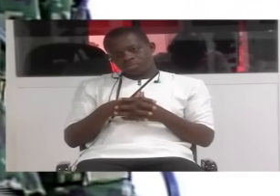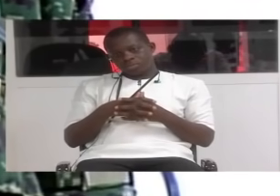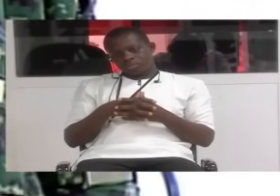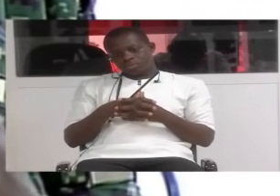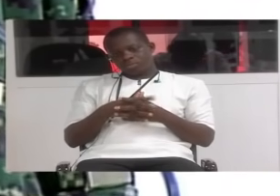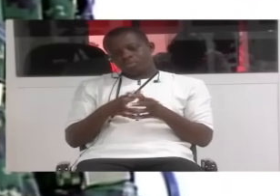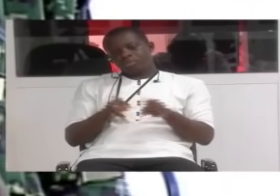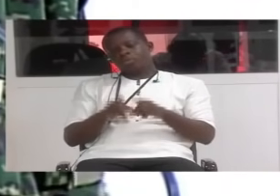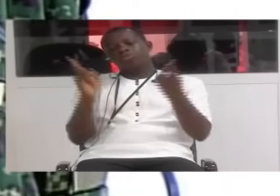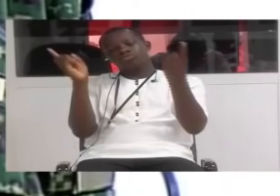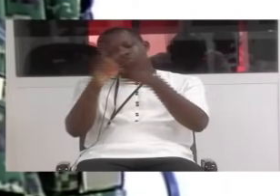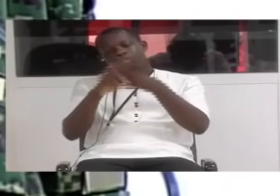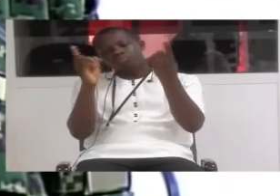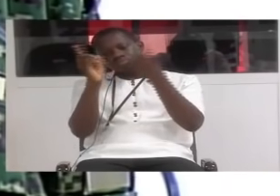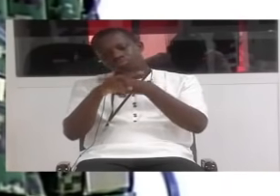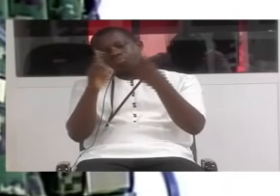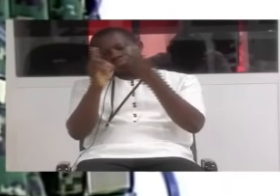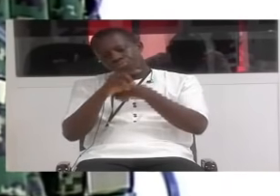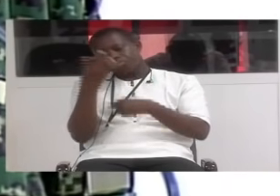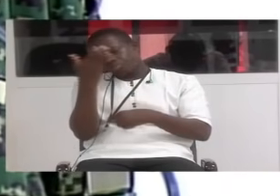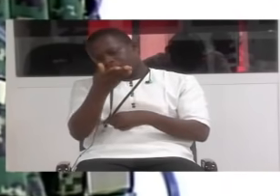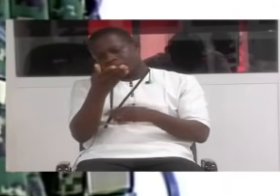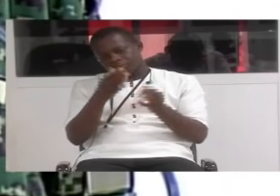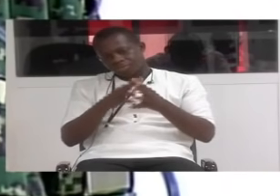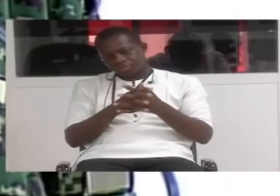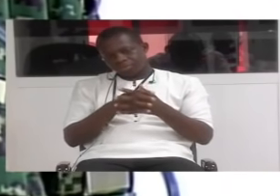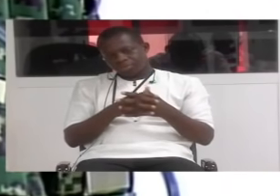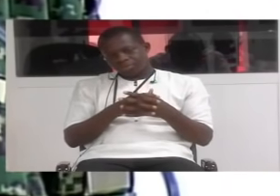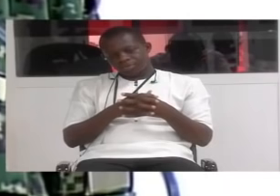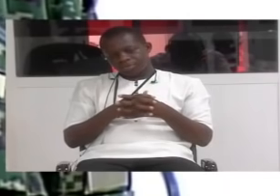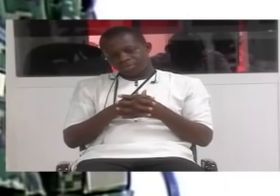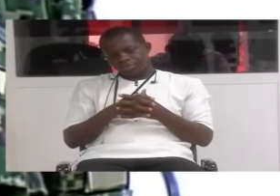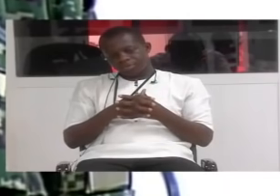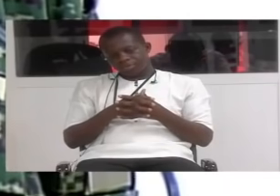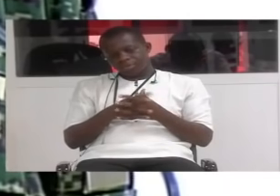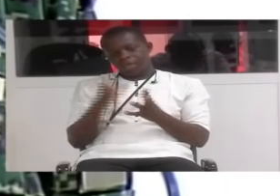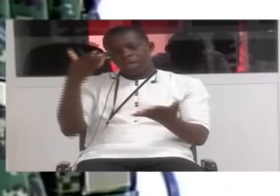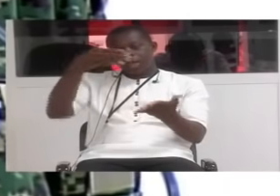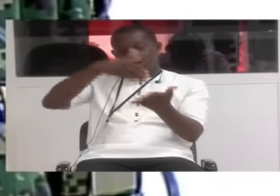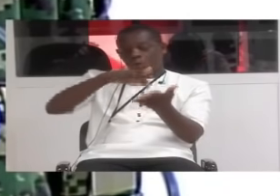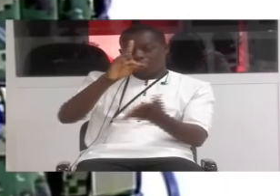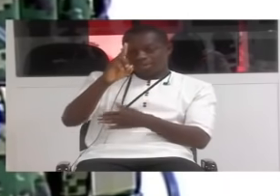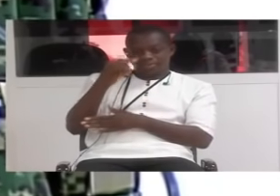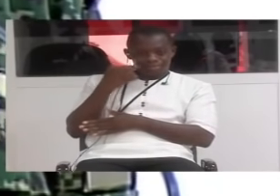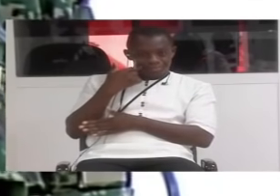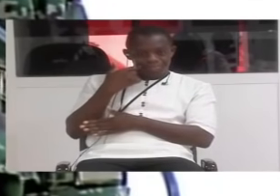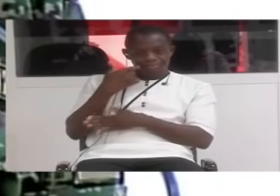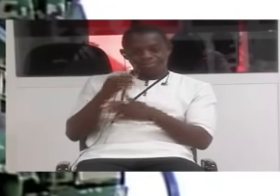Me onyo falling falling ola. So we were in that constant change of guard for long killing until one